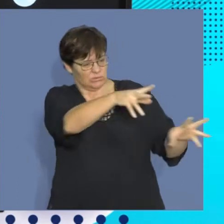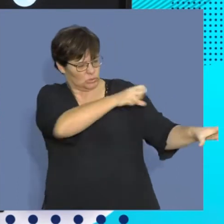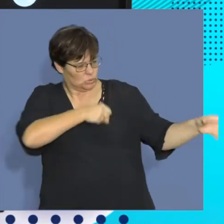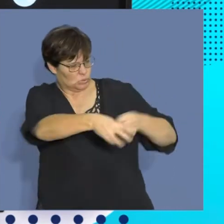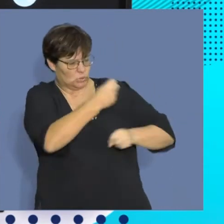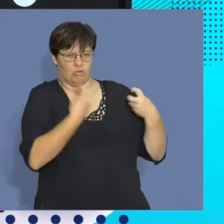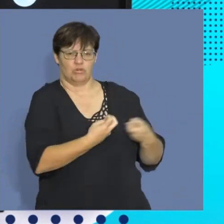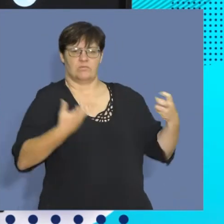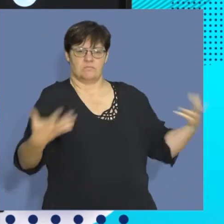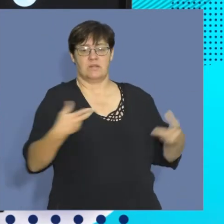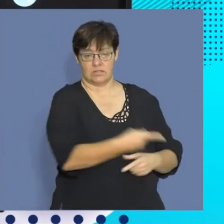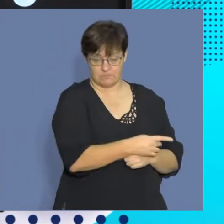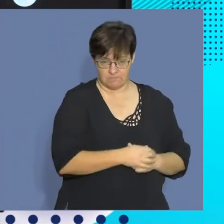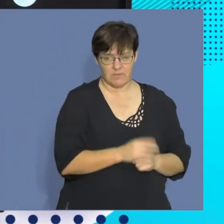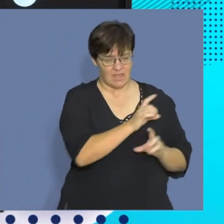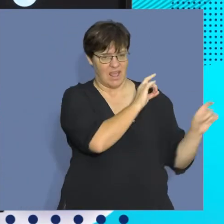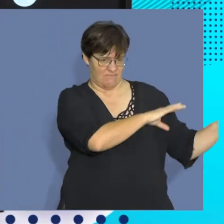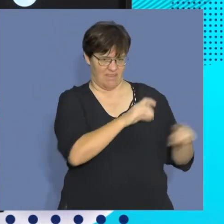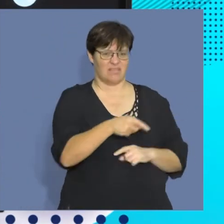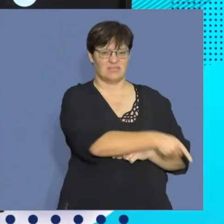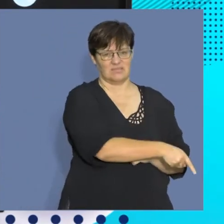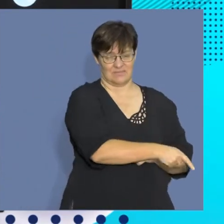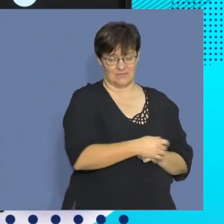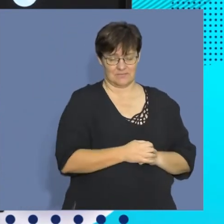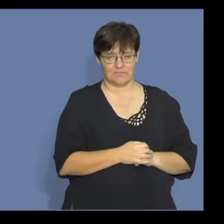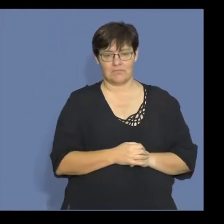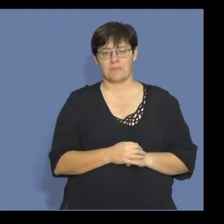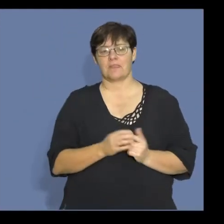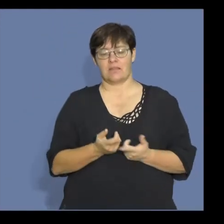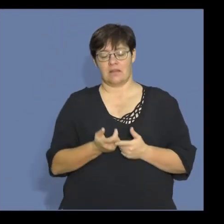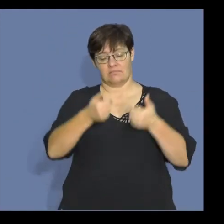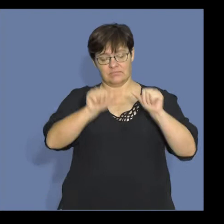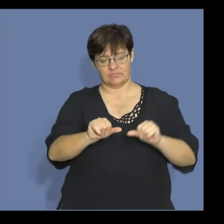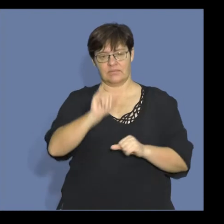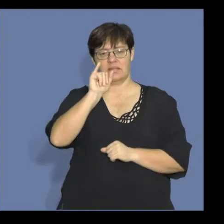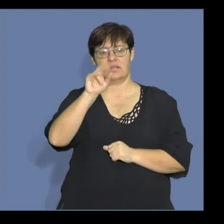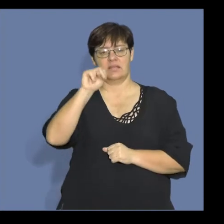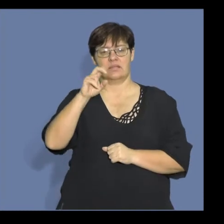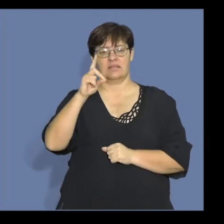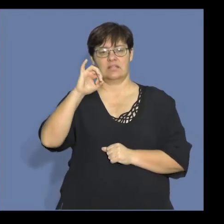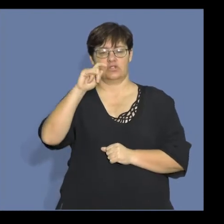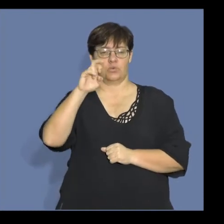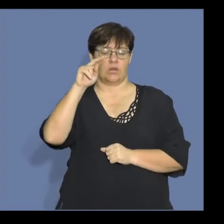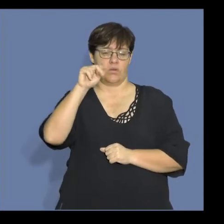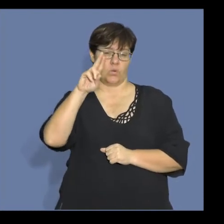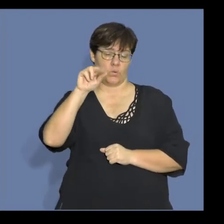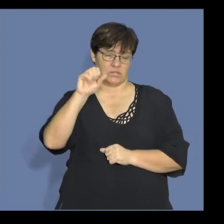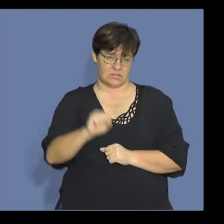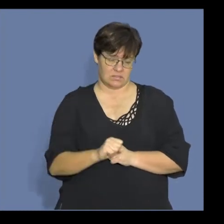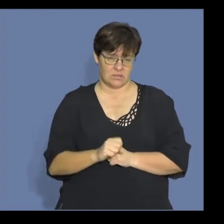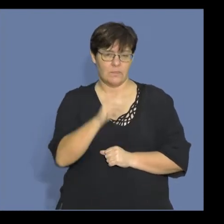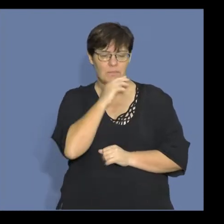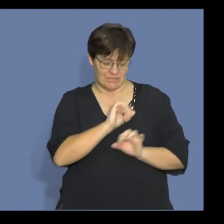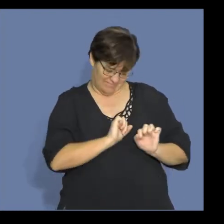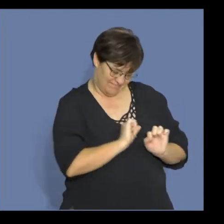the plants that live naturally in that area. And that takes us to the next concept of indigenous species. And so the concept